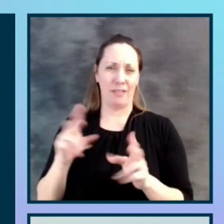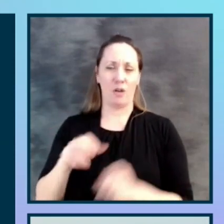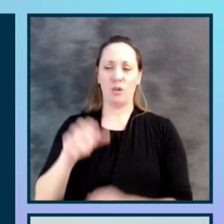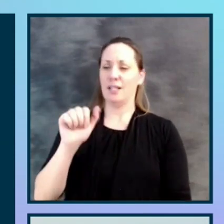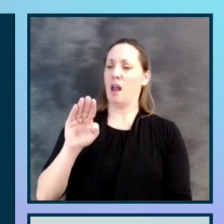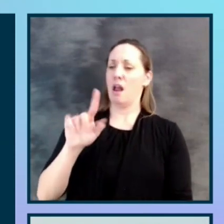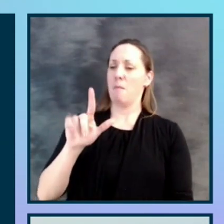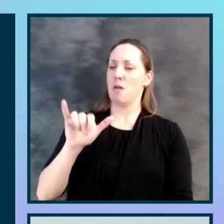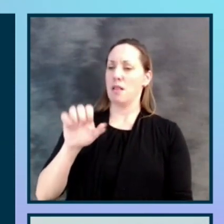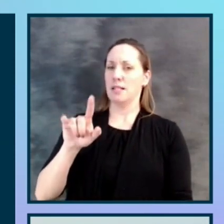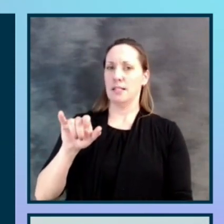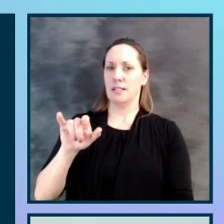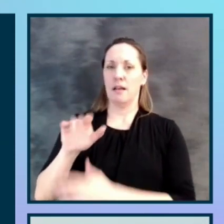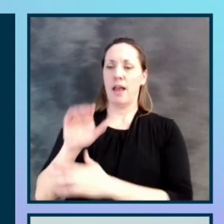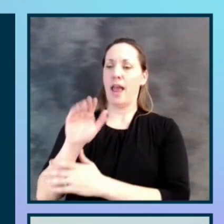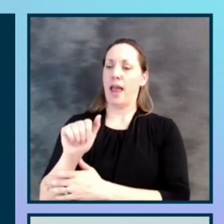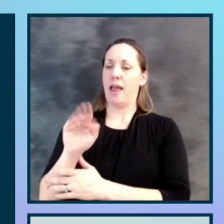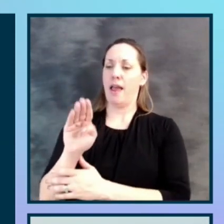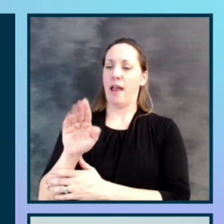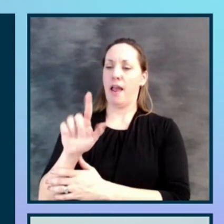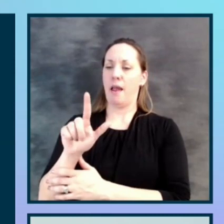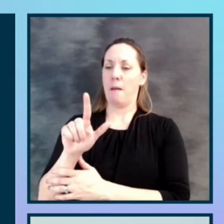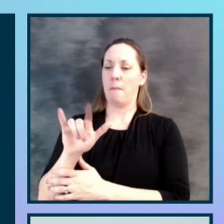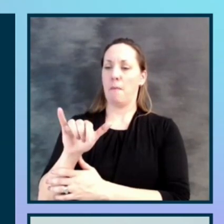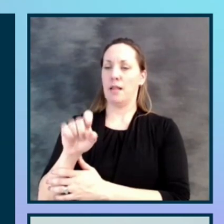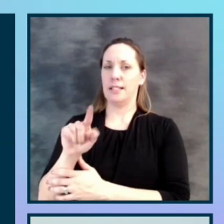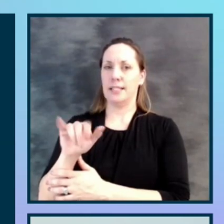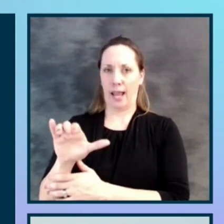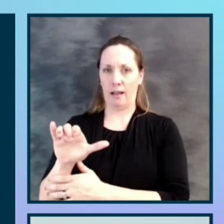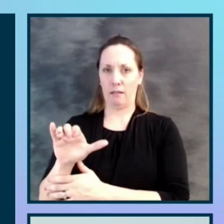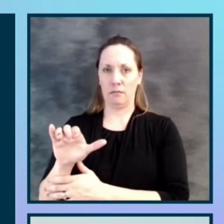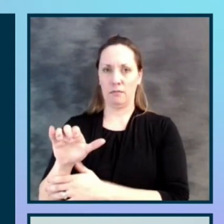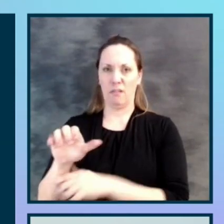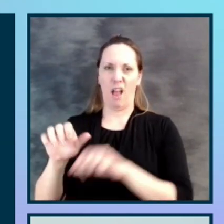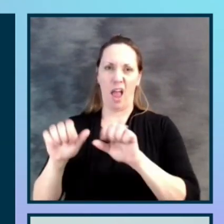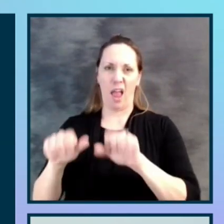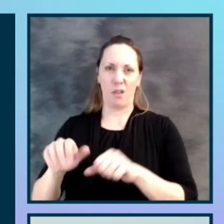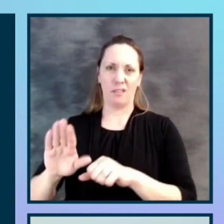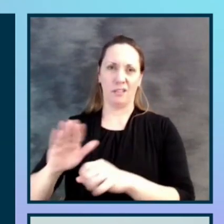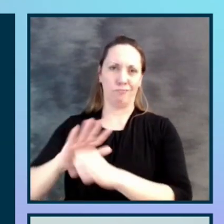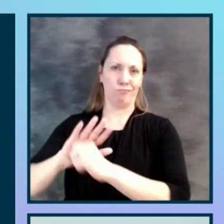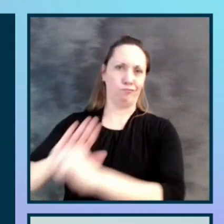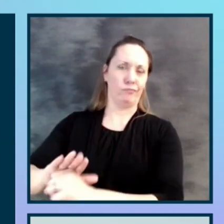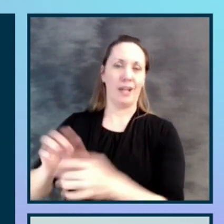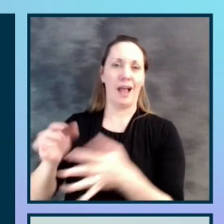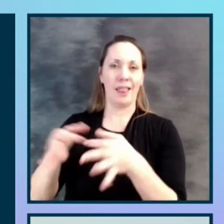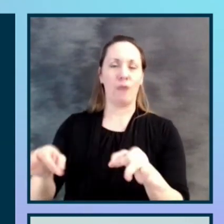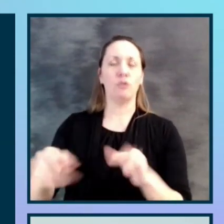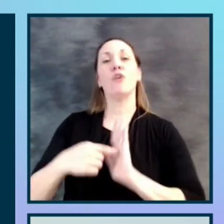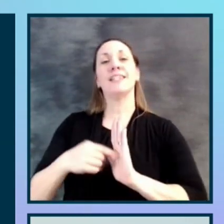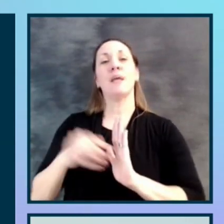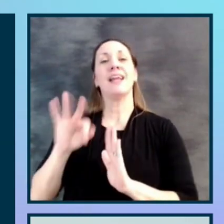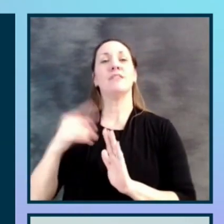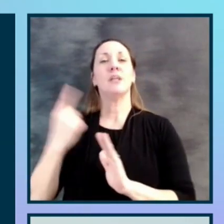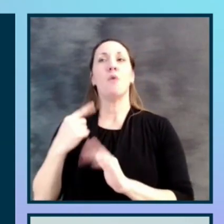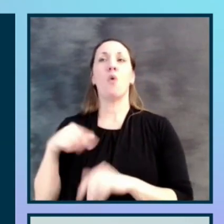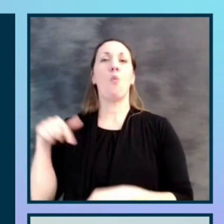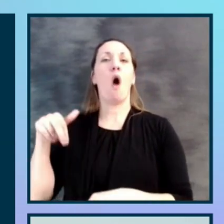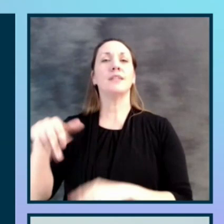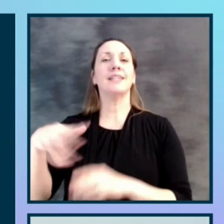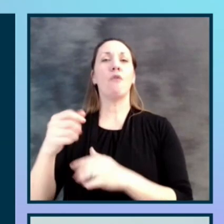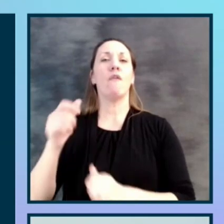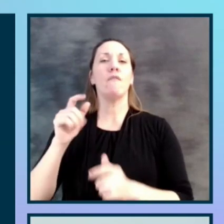language. For example, let's take the case where someone walks out of a movie theater with a